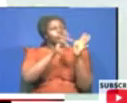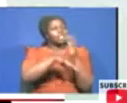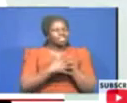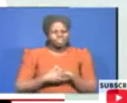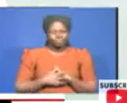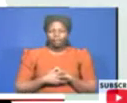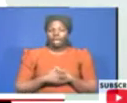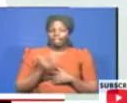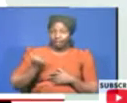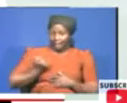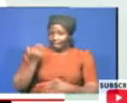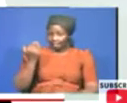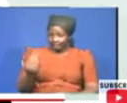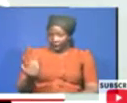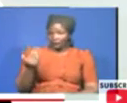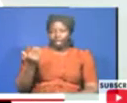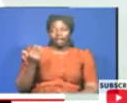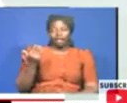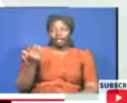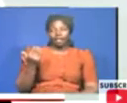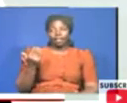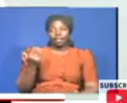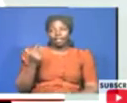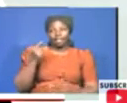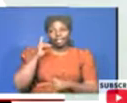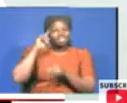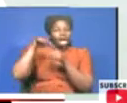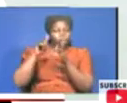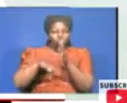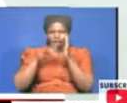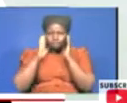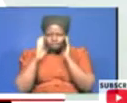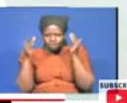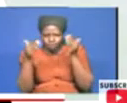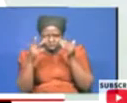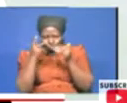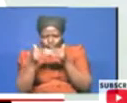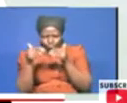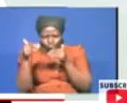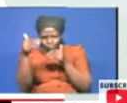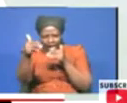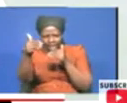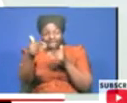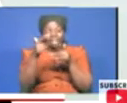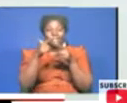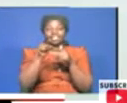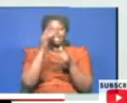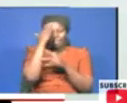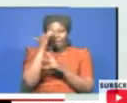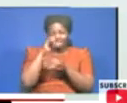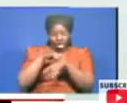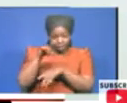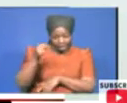child looked to be to be focused and to look ahead. And that is why when this